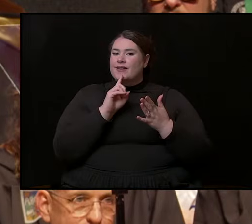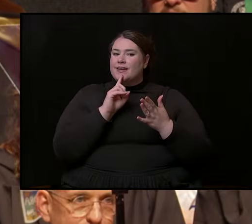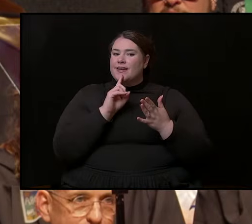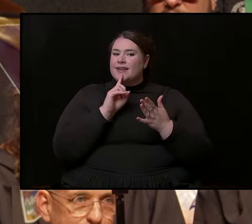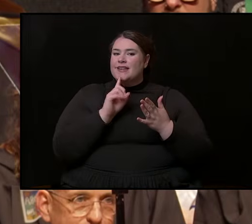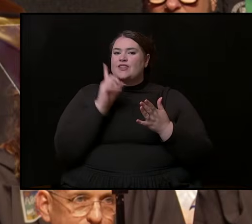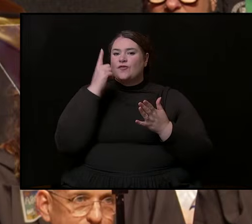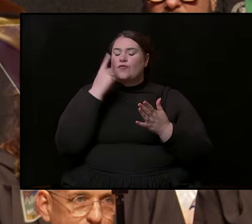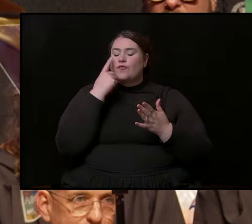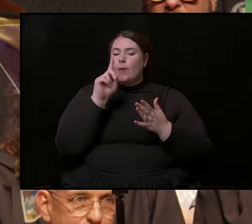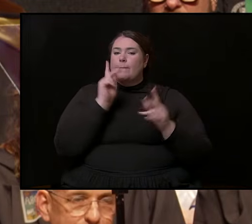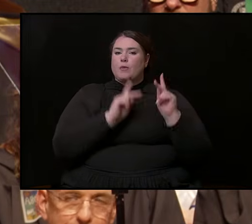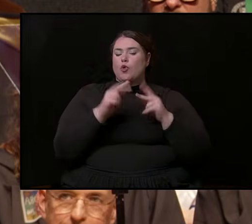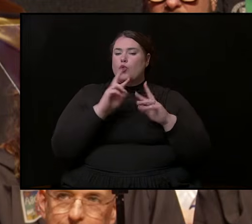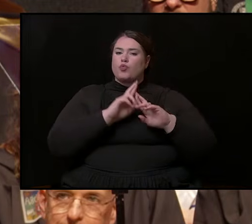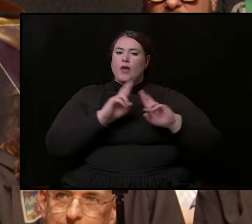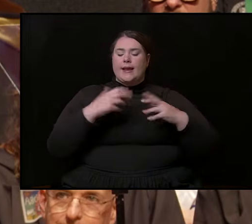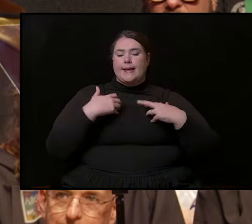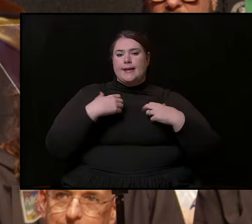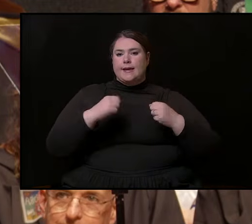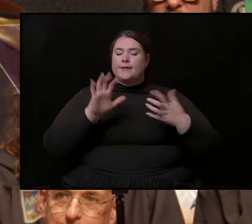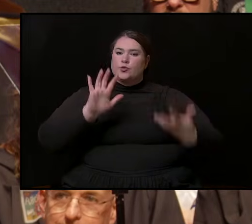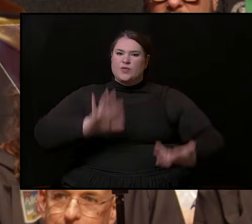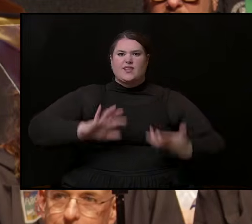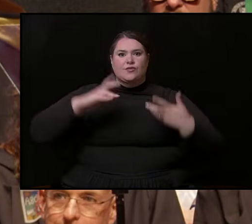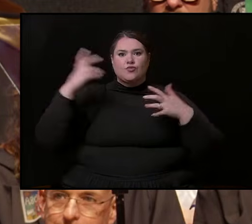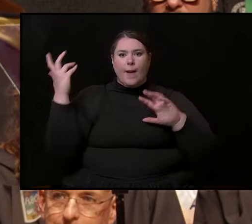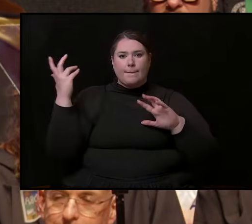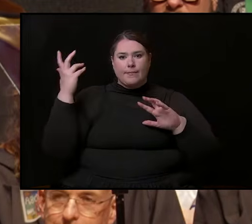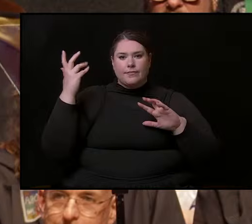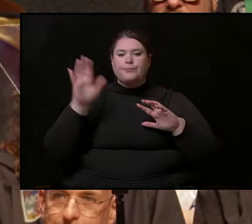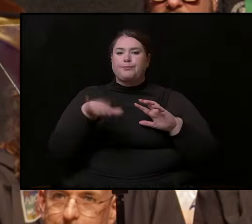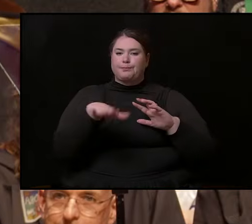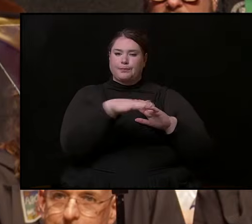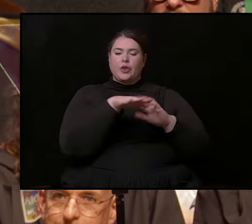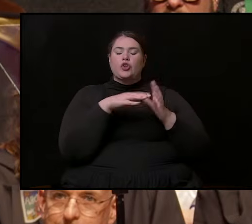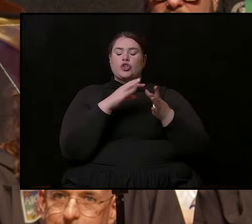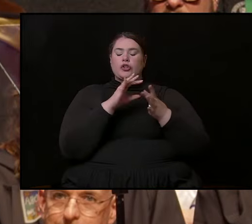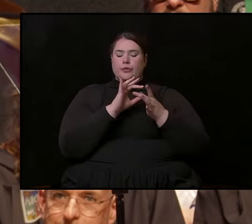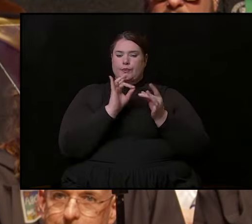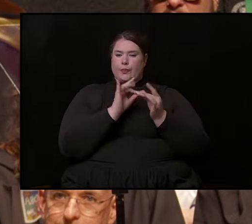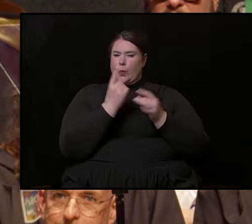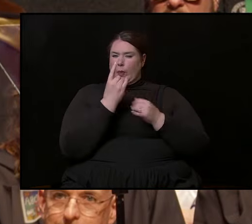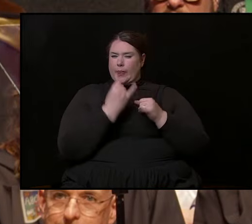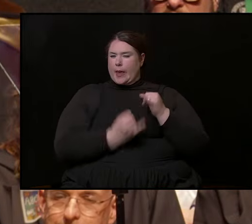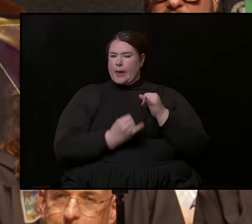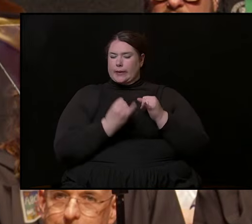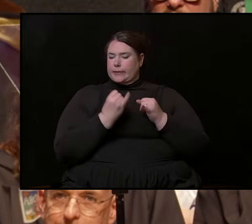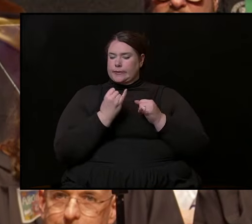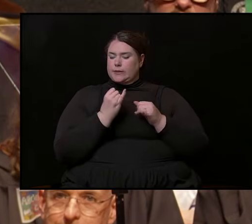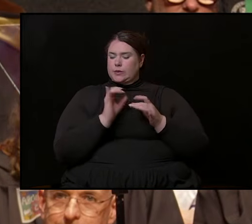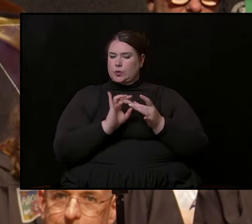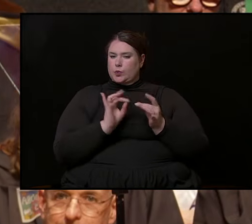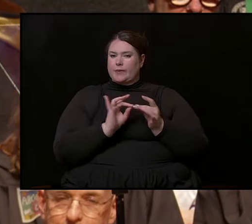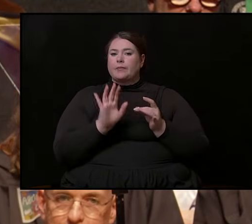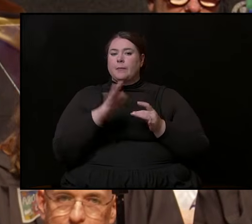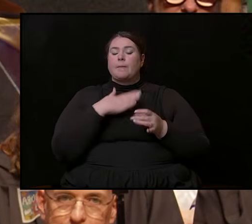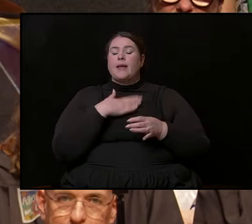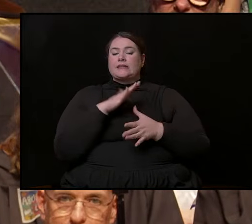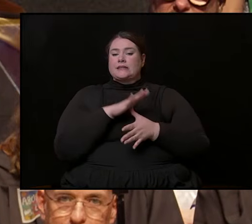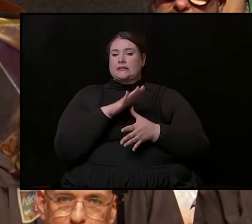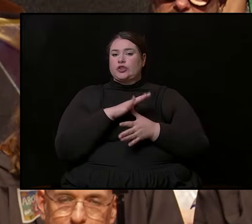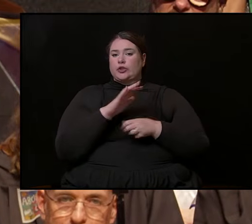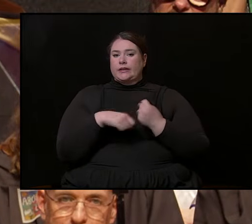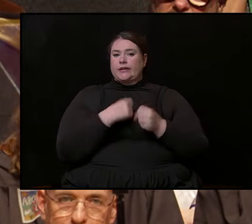bold. And I'll share this one last story. In my senior year, I had a critique with a